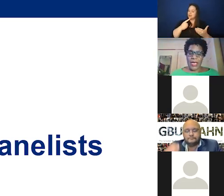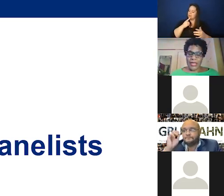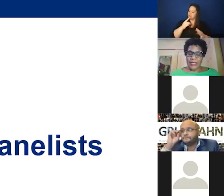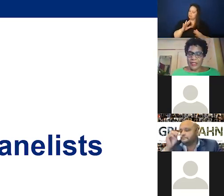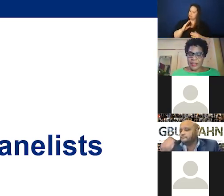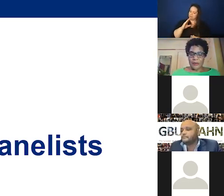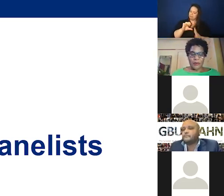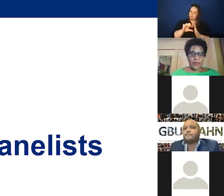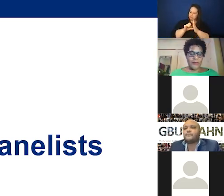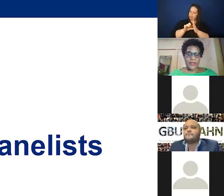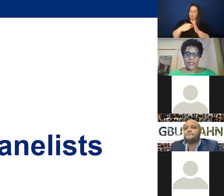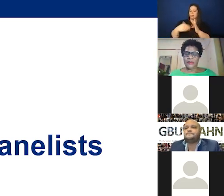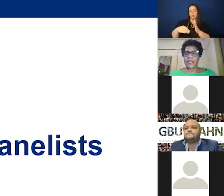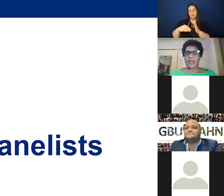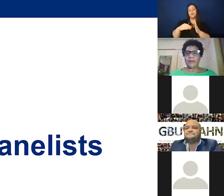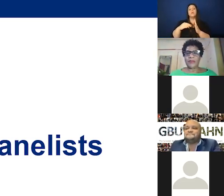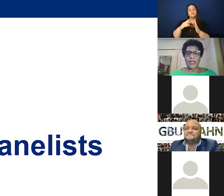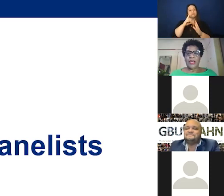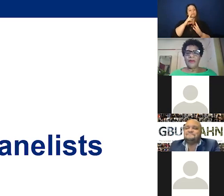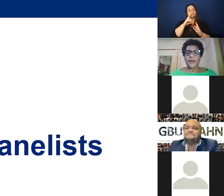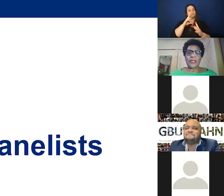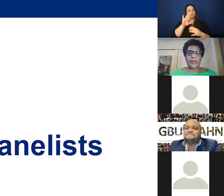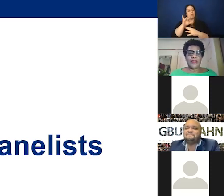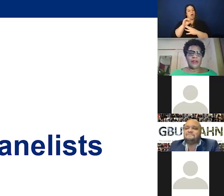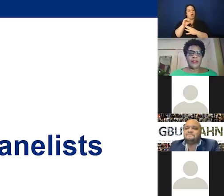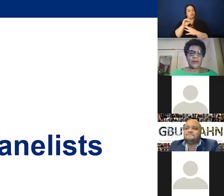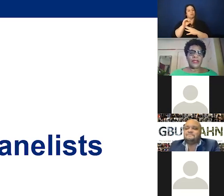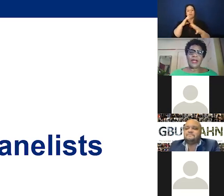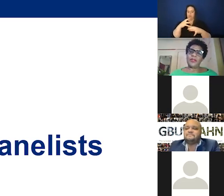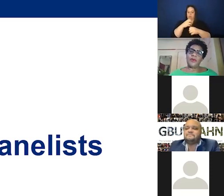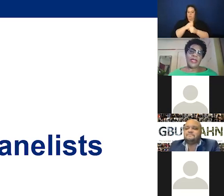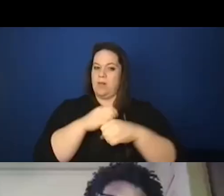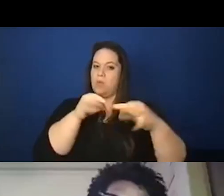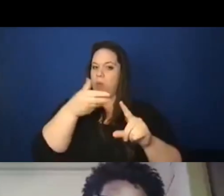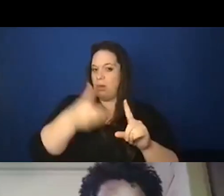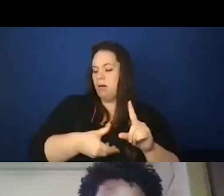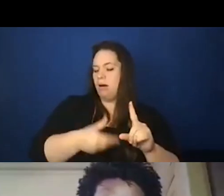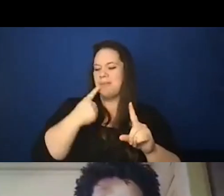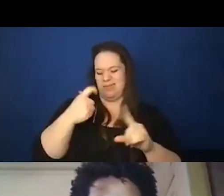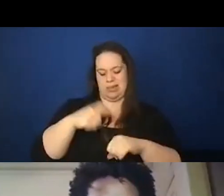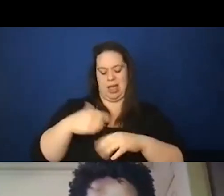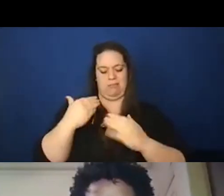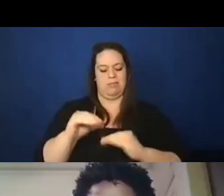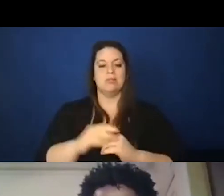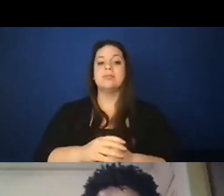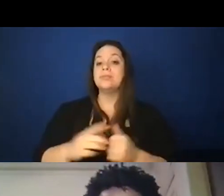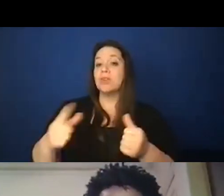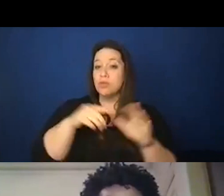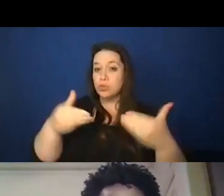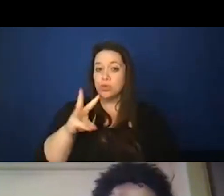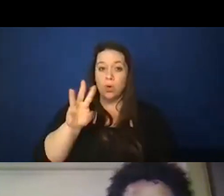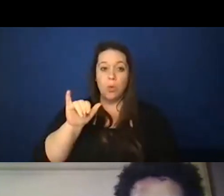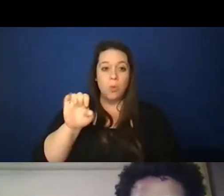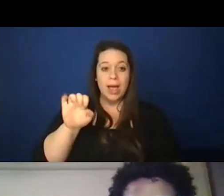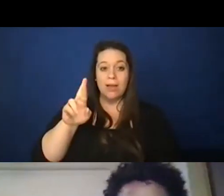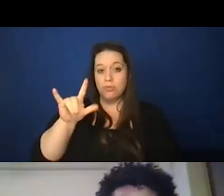we had to condense them a bit for the sake of time. First, let me introduce Dr. Wayne Riley. Dr. Riley is the president